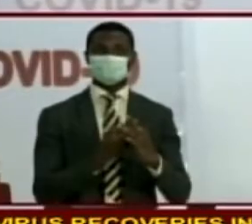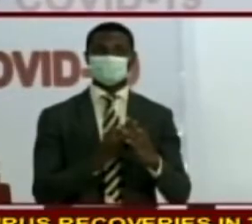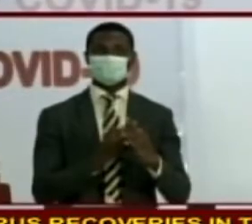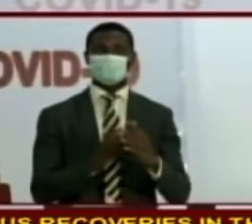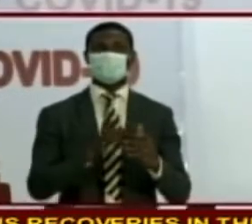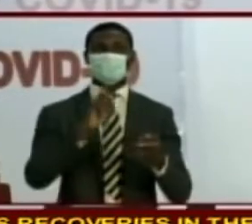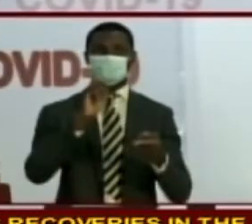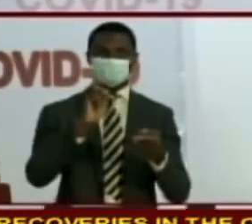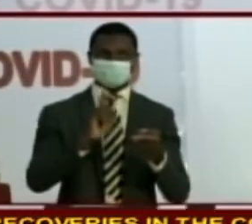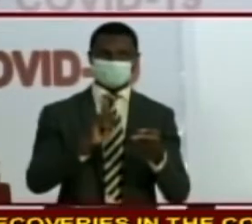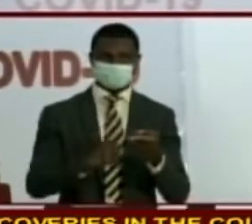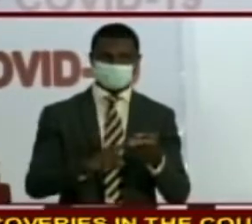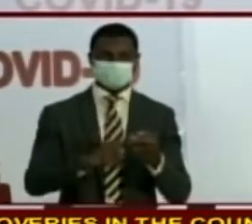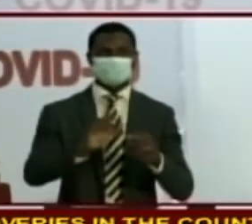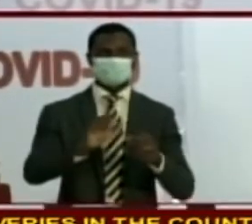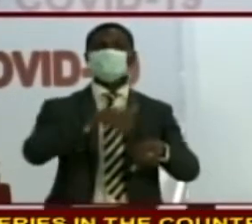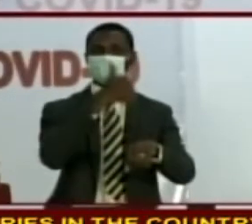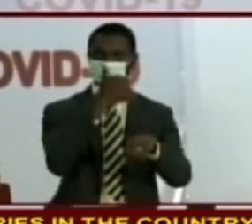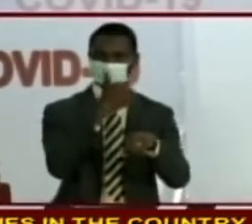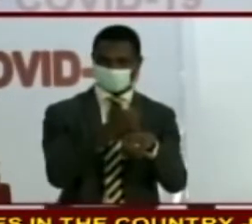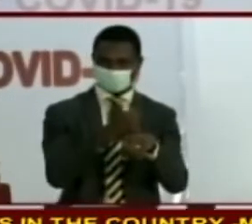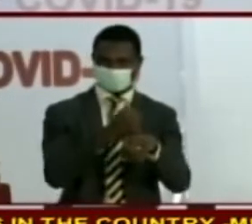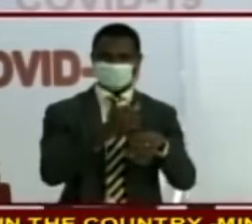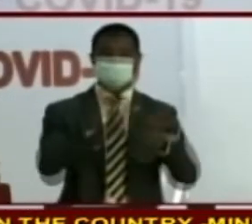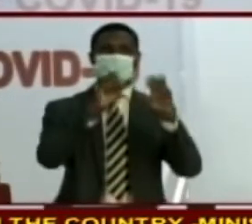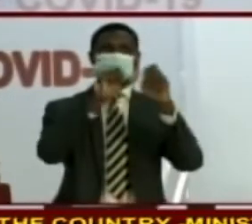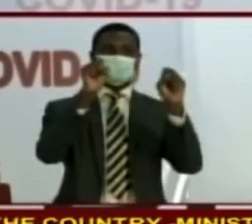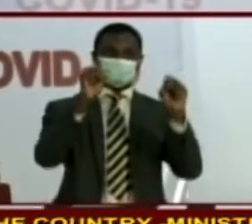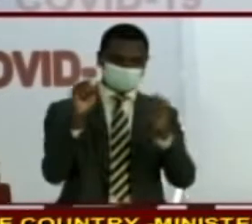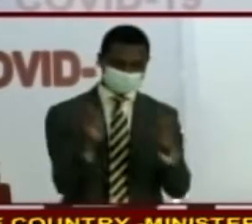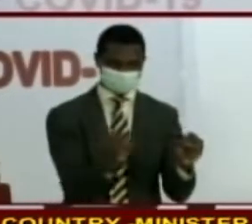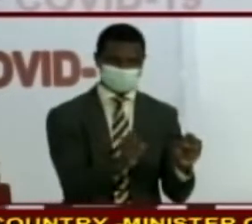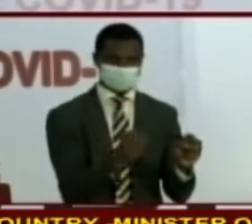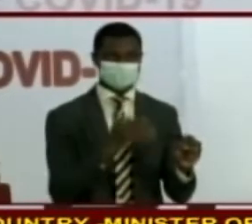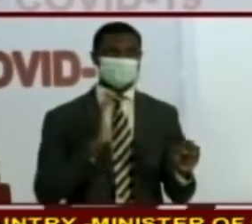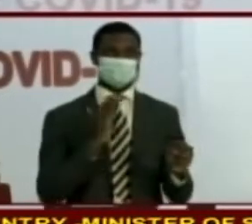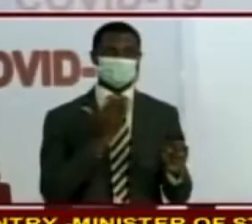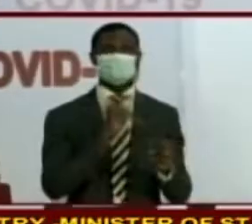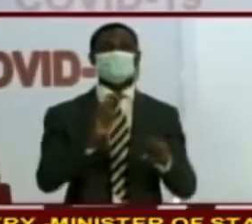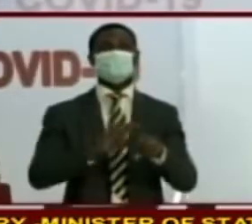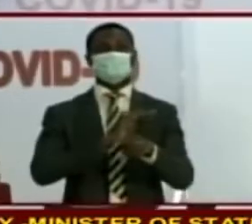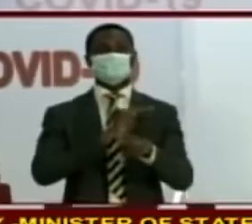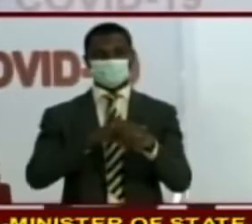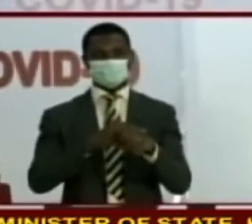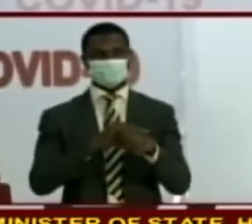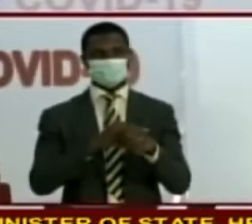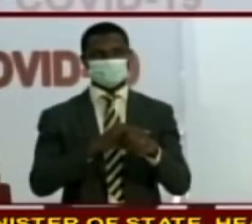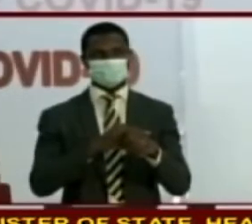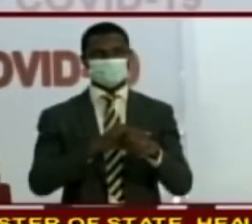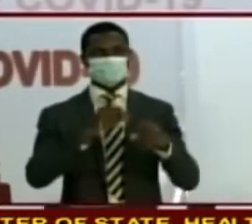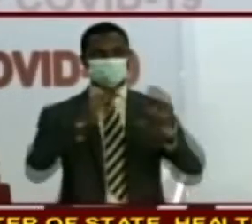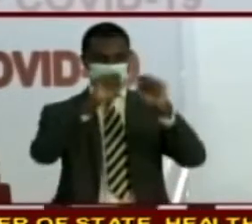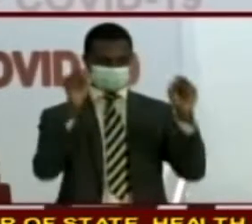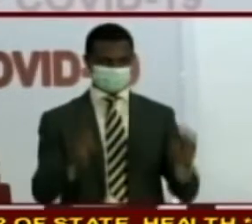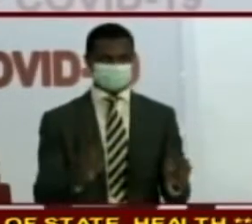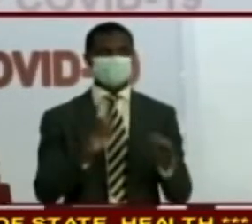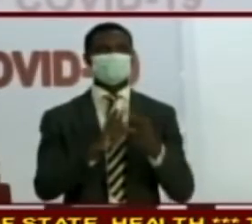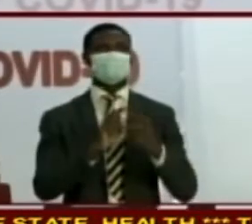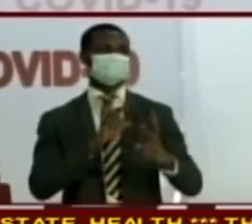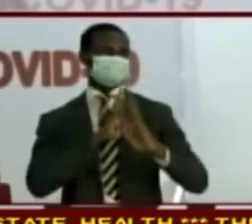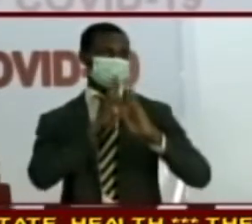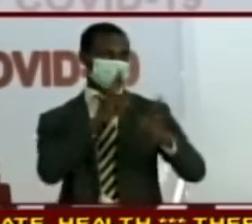place strategically our national infrastructure to respond to that. As to whether we